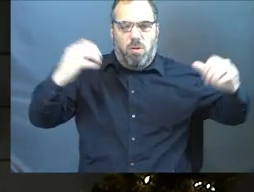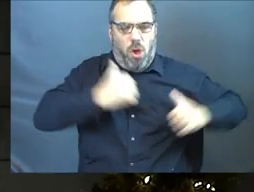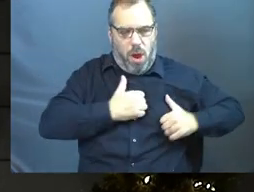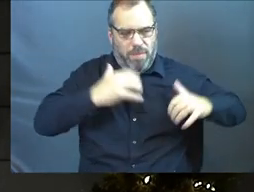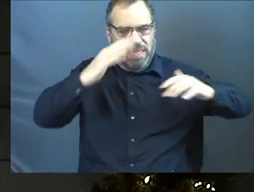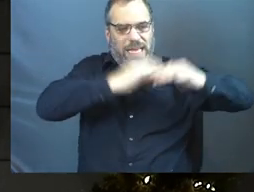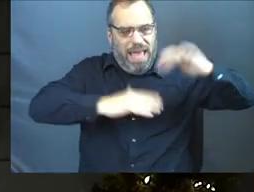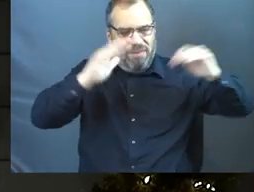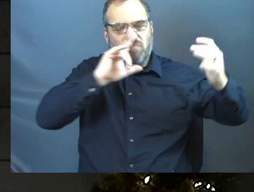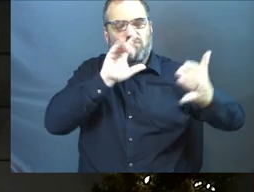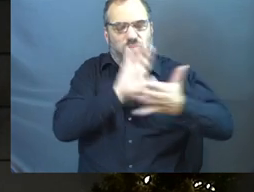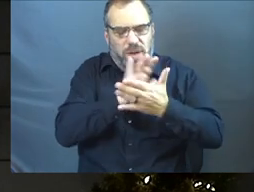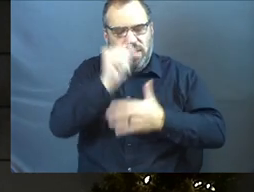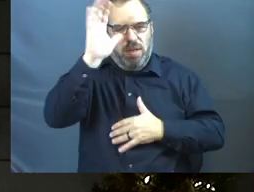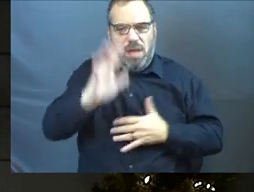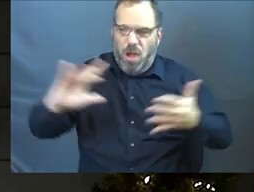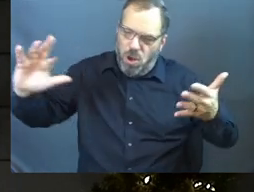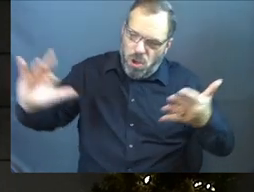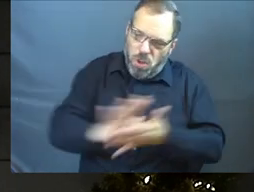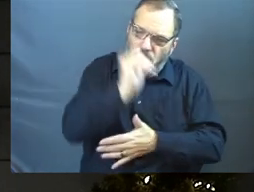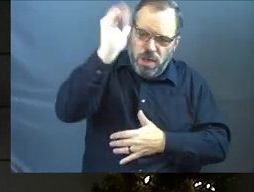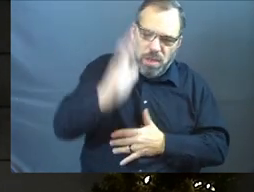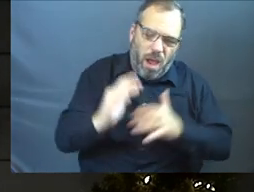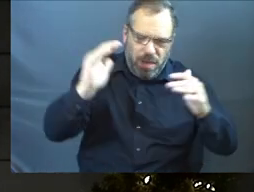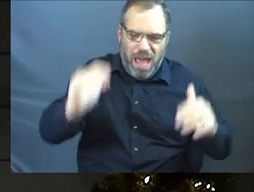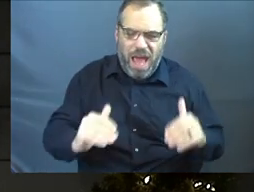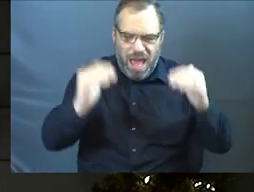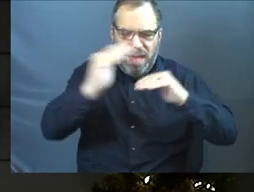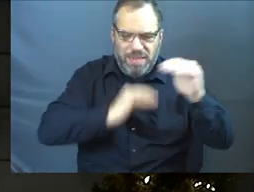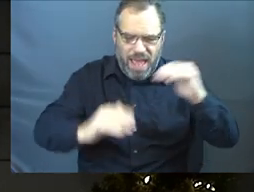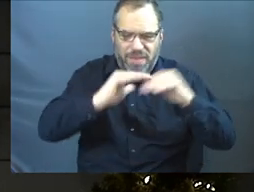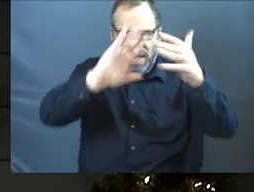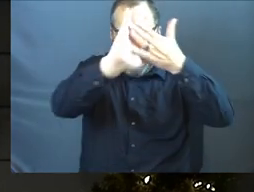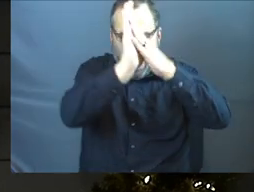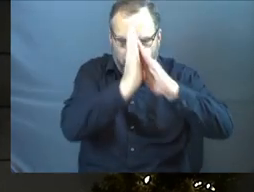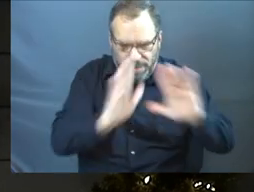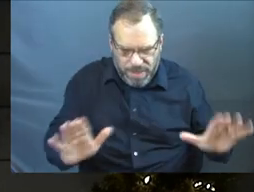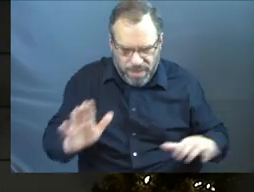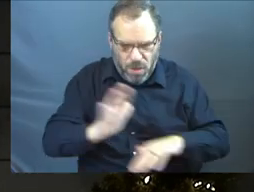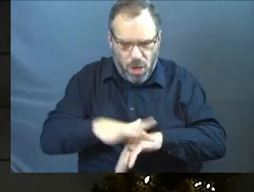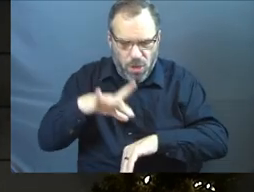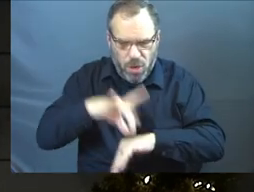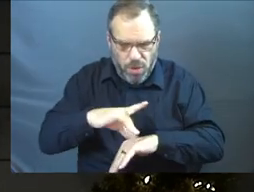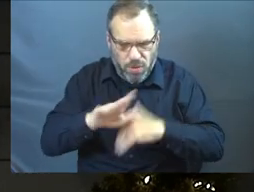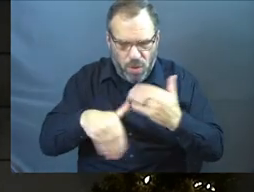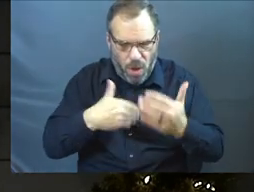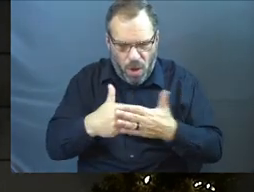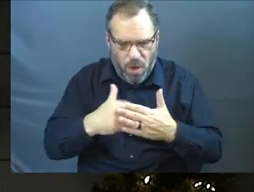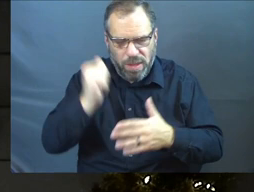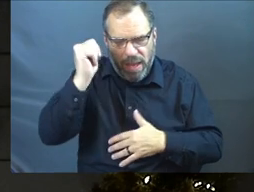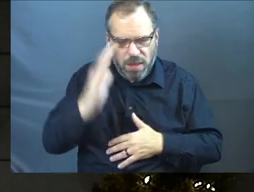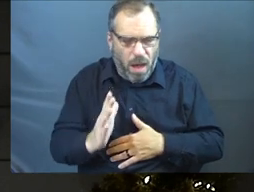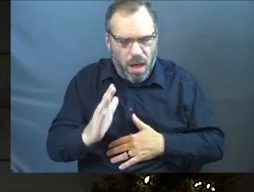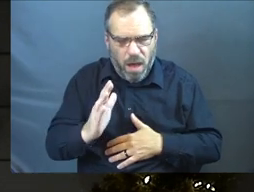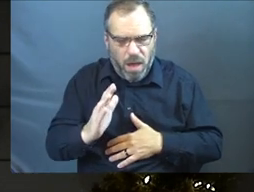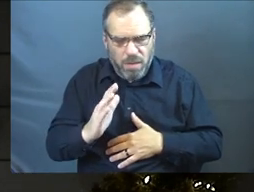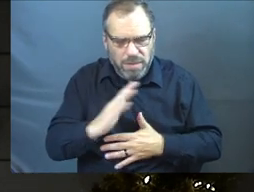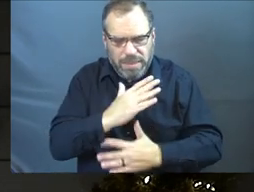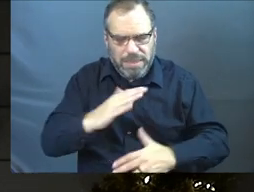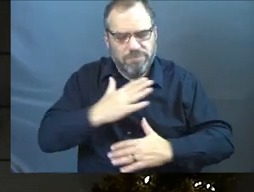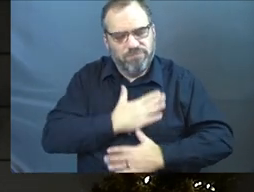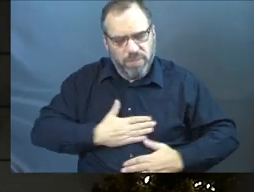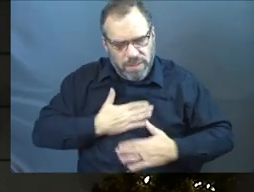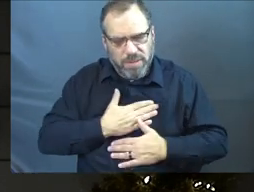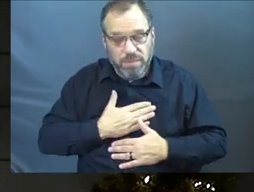heaven, praising God and saying, glory to God in highest heaven and peace on earth to those whom God is